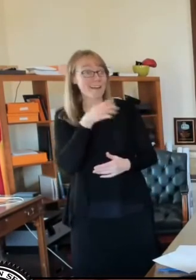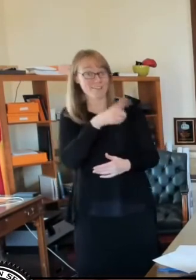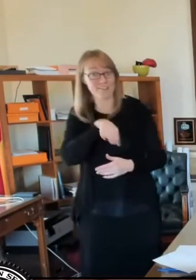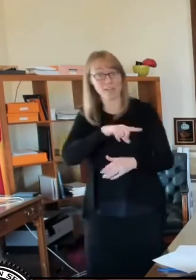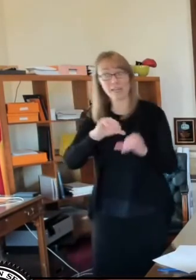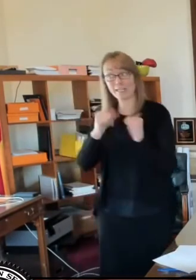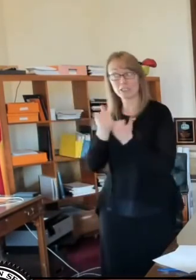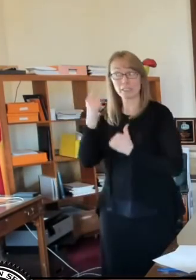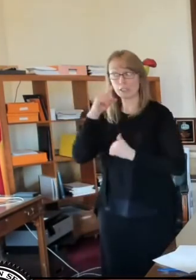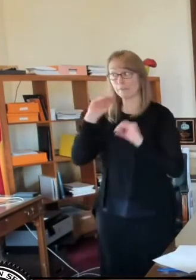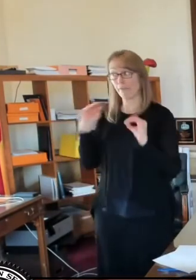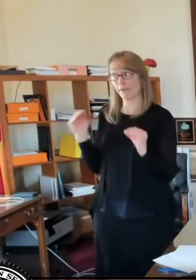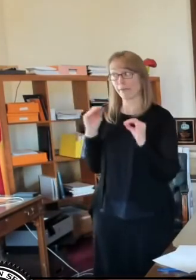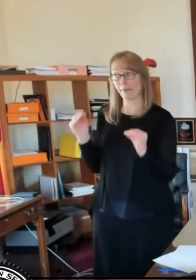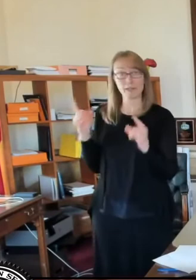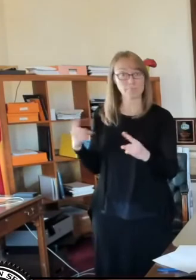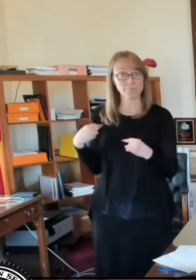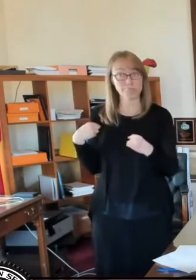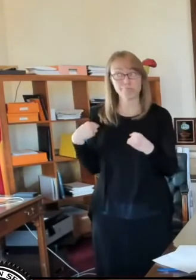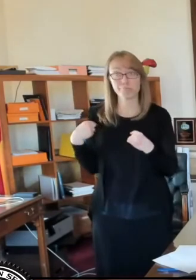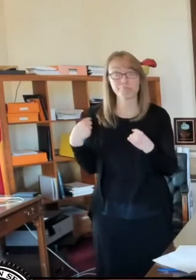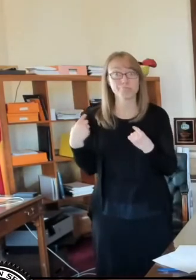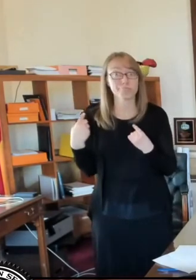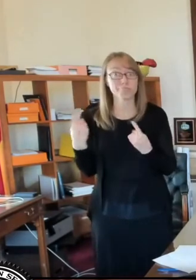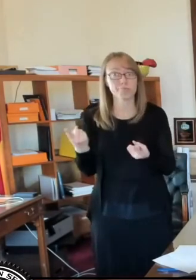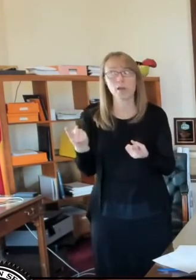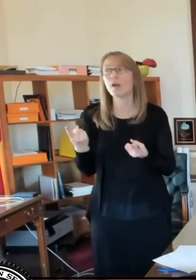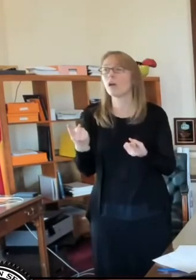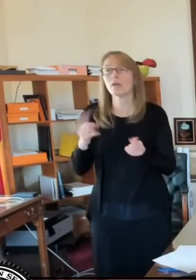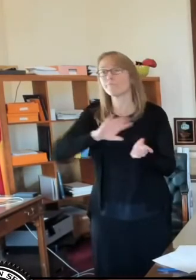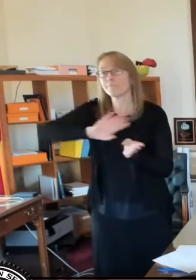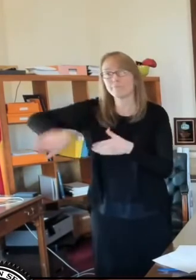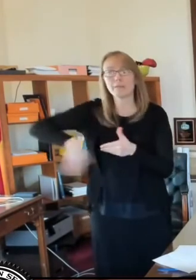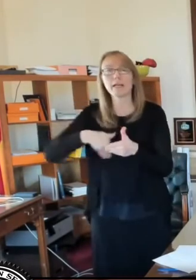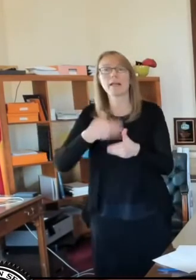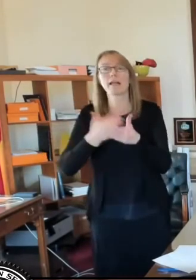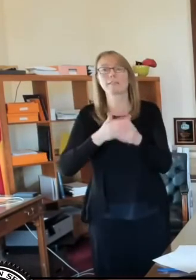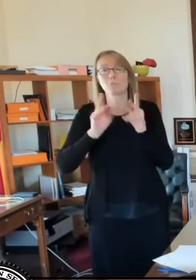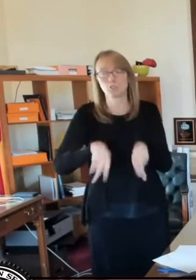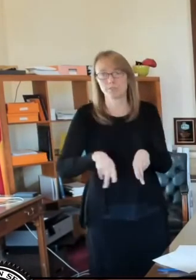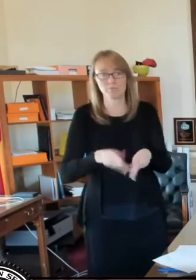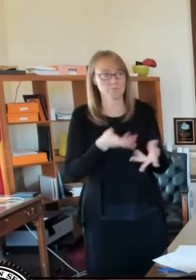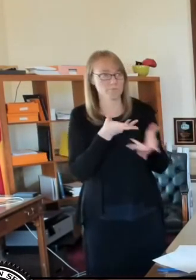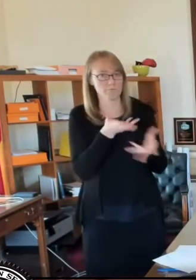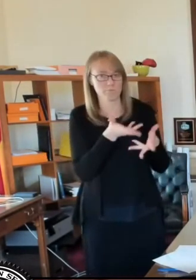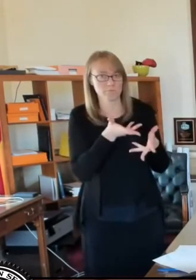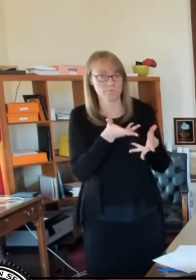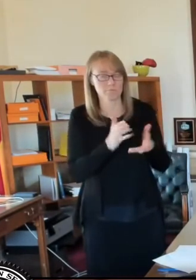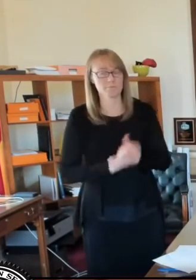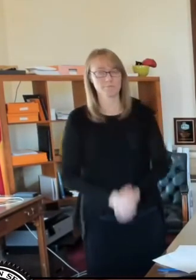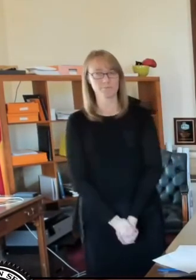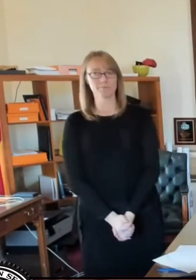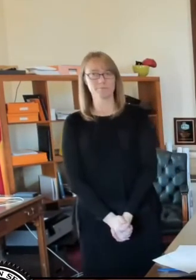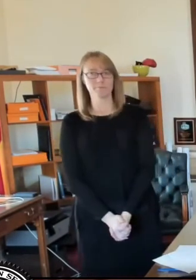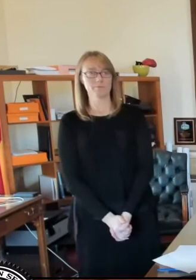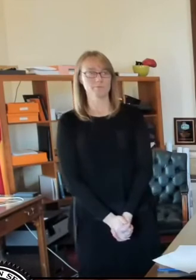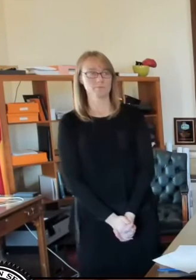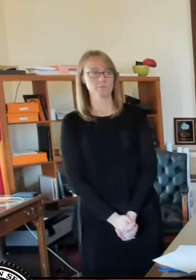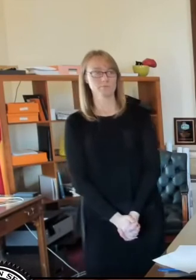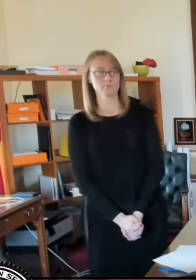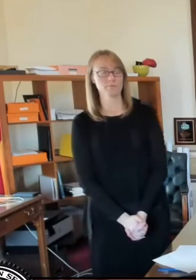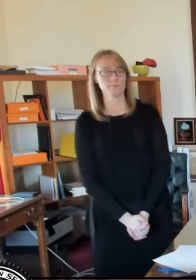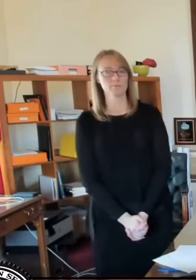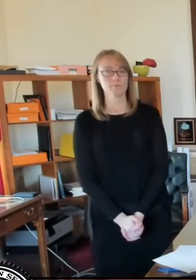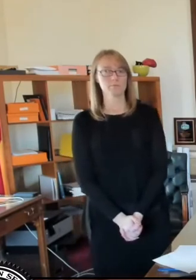as possible. On vaccines, what is the city's role in getting vaccines out into the community and making